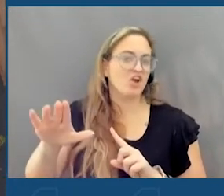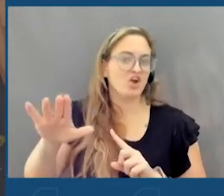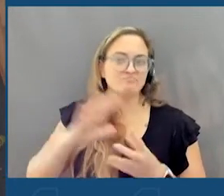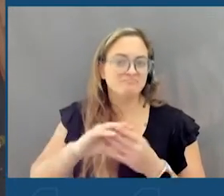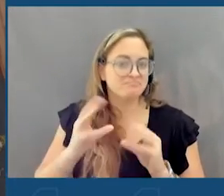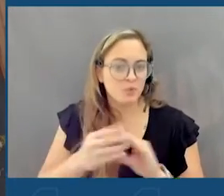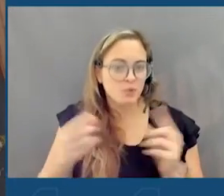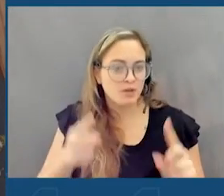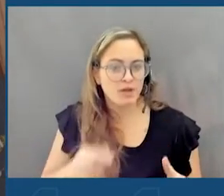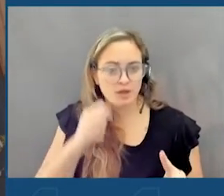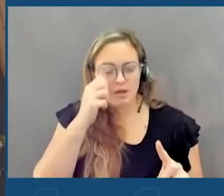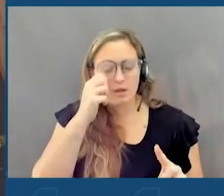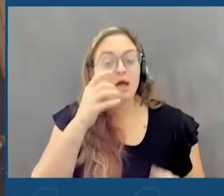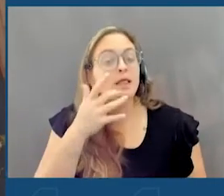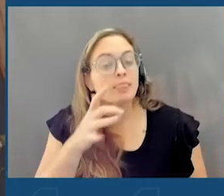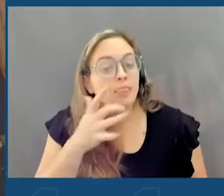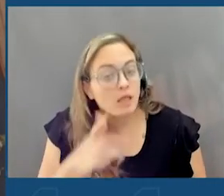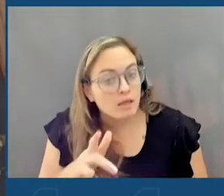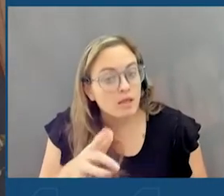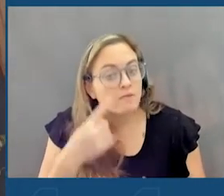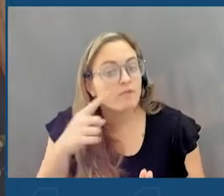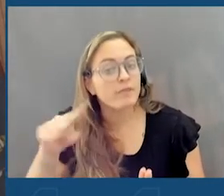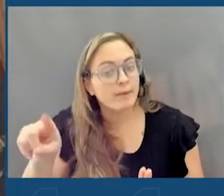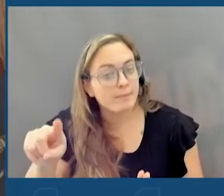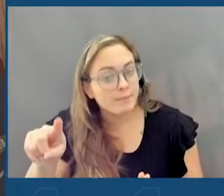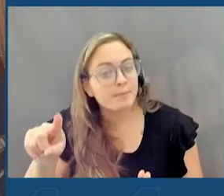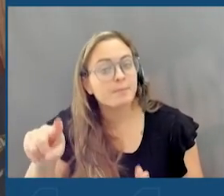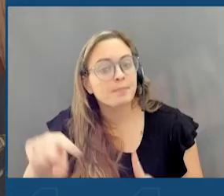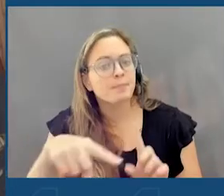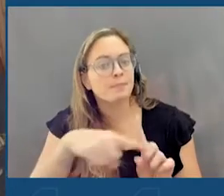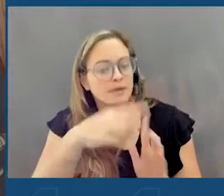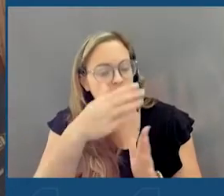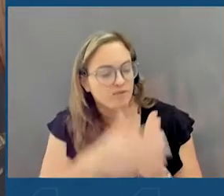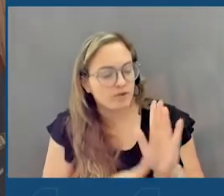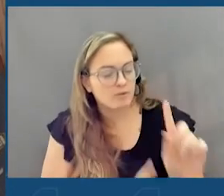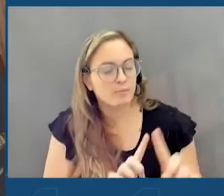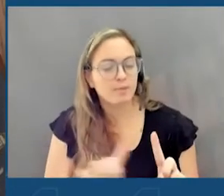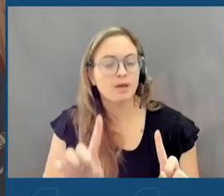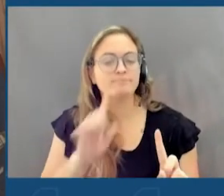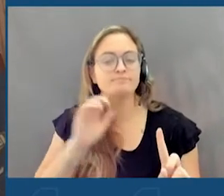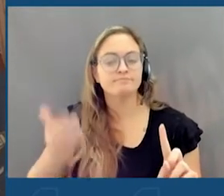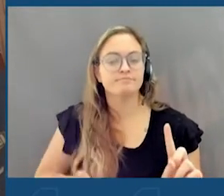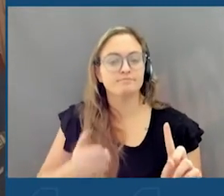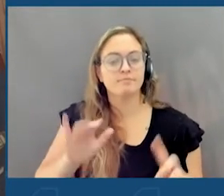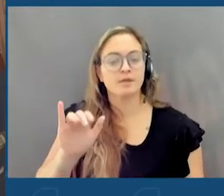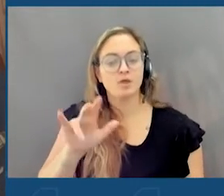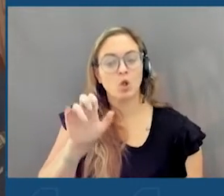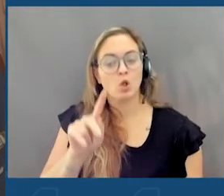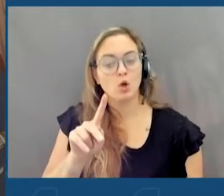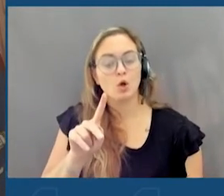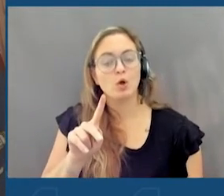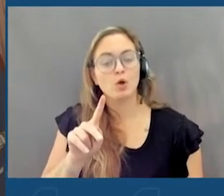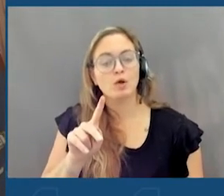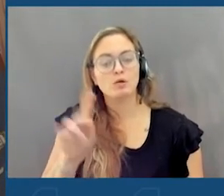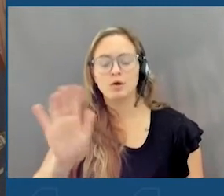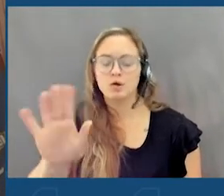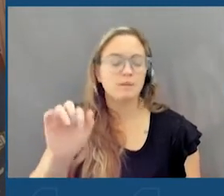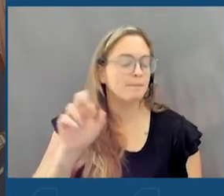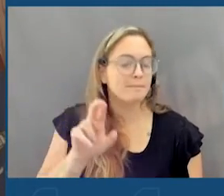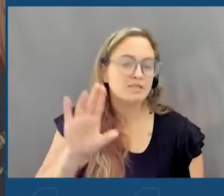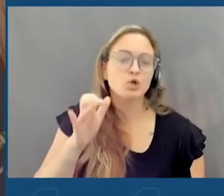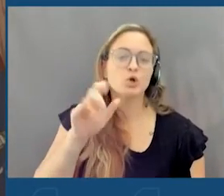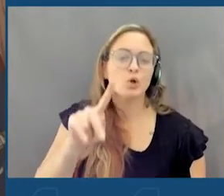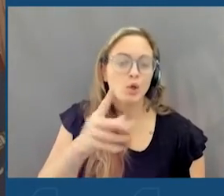which luckily has a positive ending. So I'd like to invite Ms. Clark, Mr. Clark and